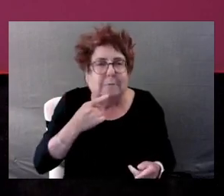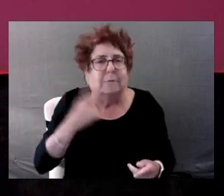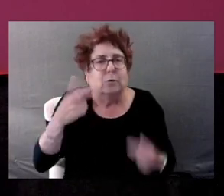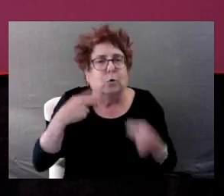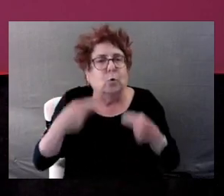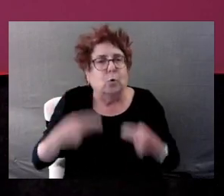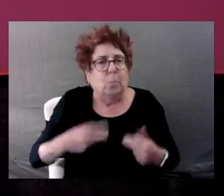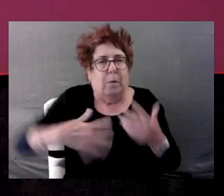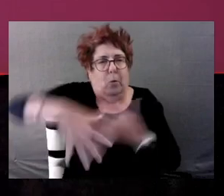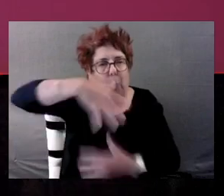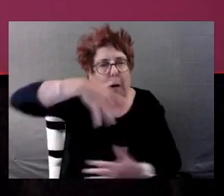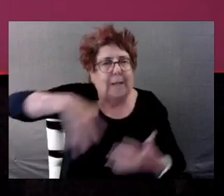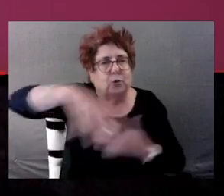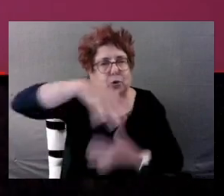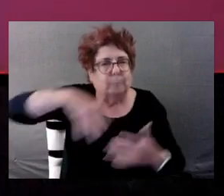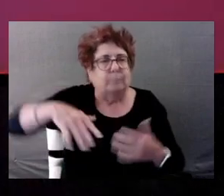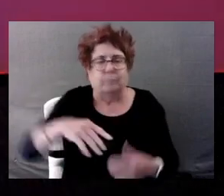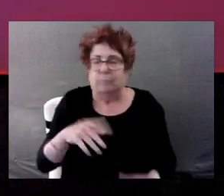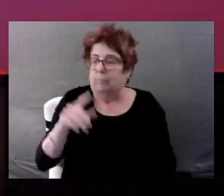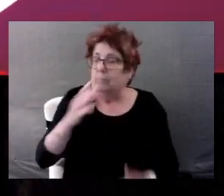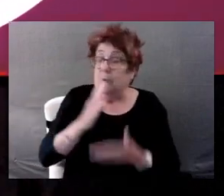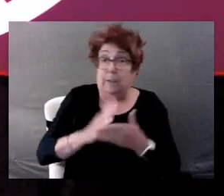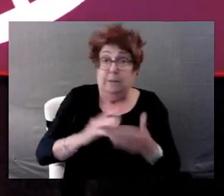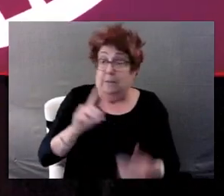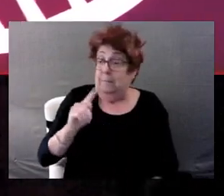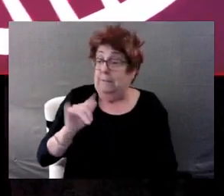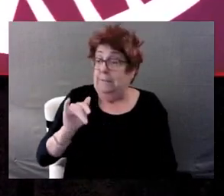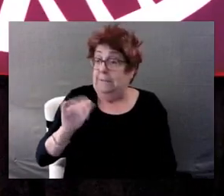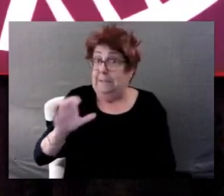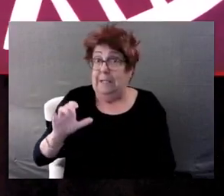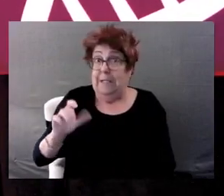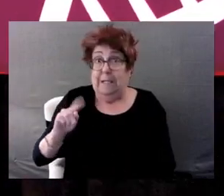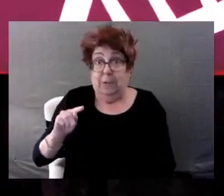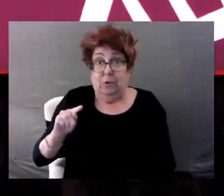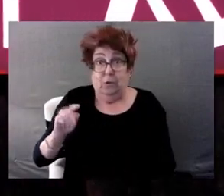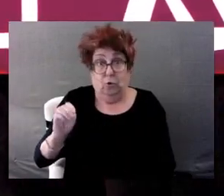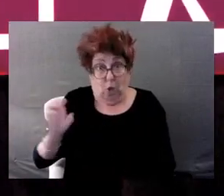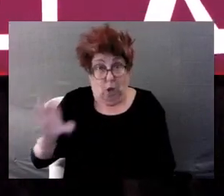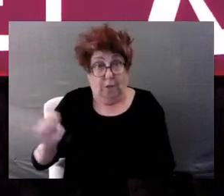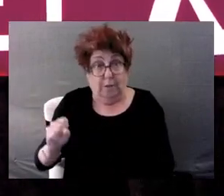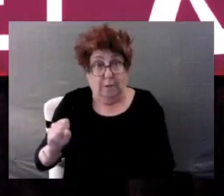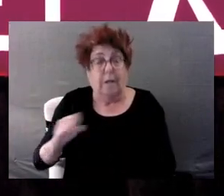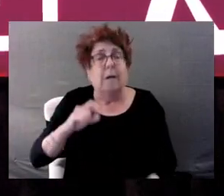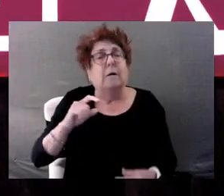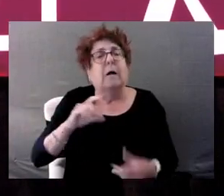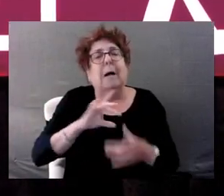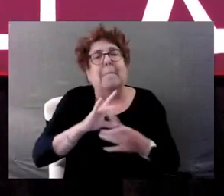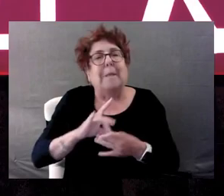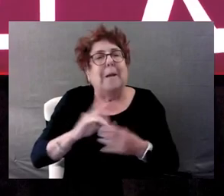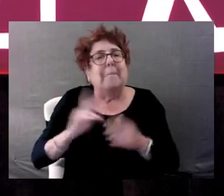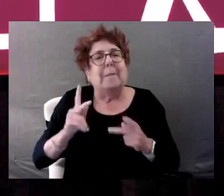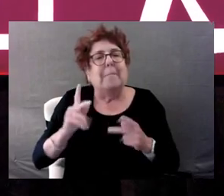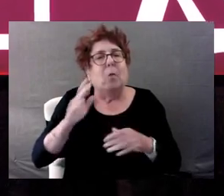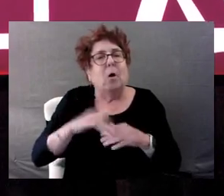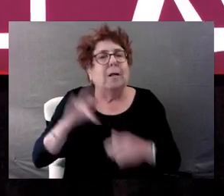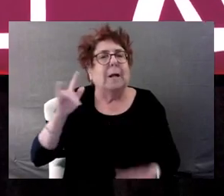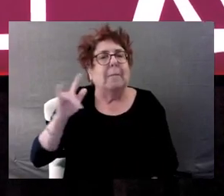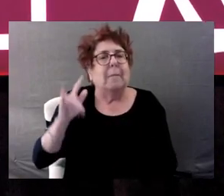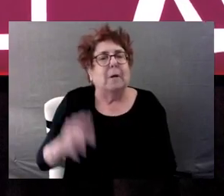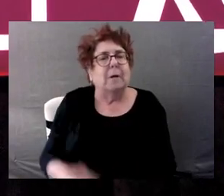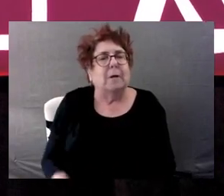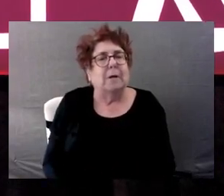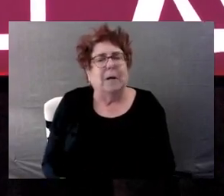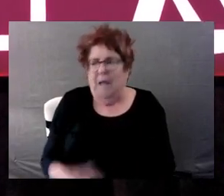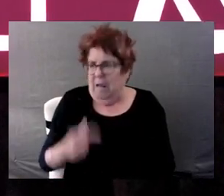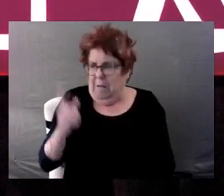at on about the folks on the airplane, I'm like, then sometimes folks forgot. I was like, people forgot how to fly,